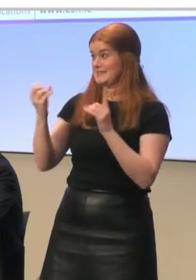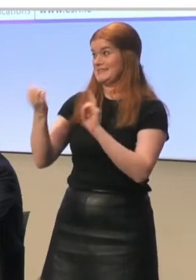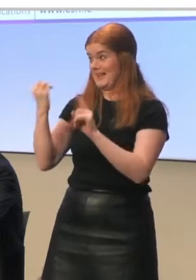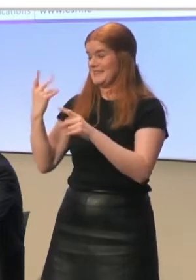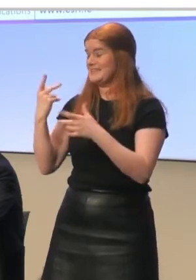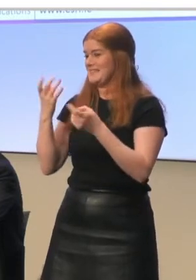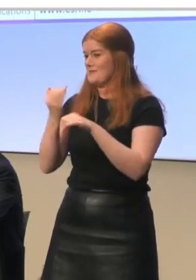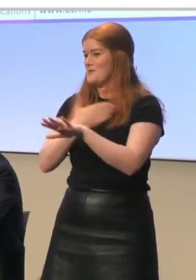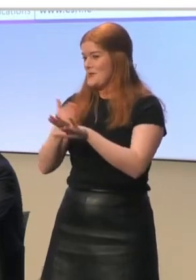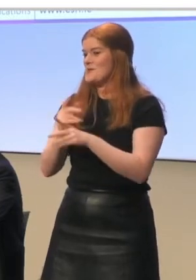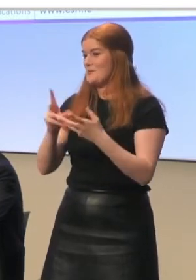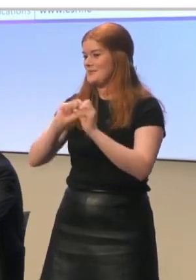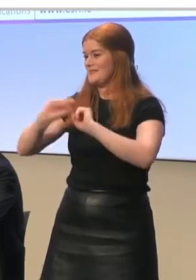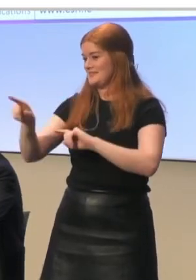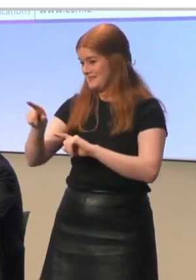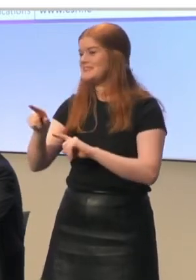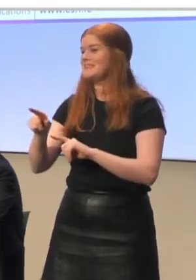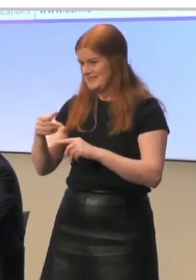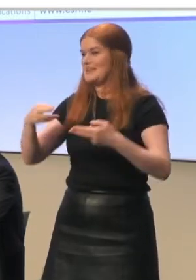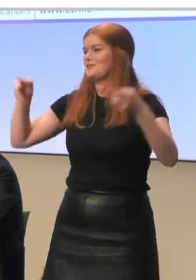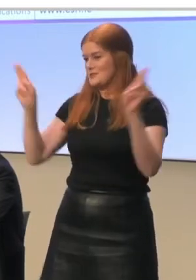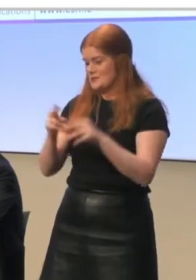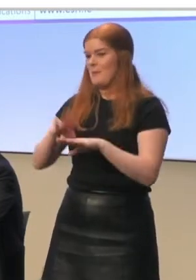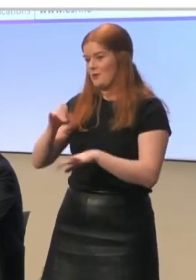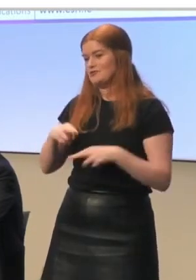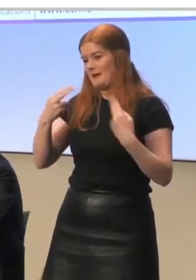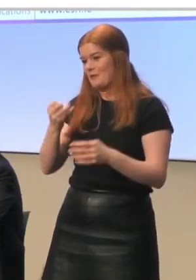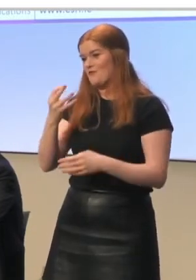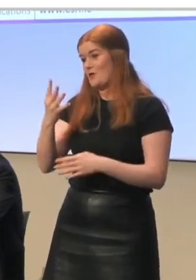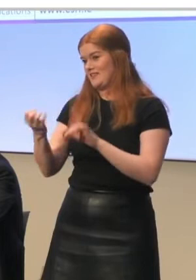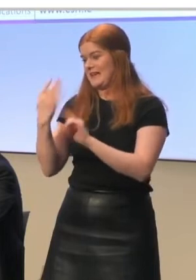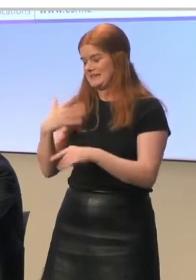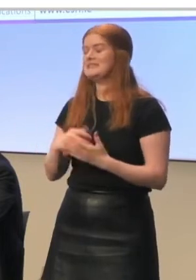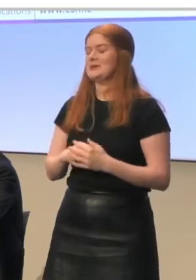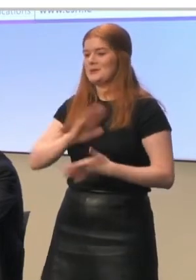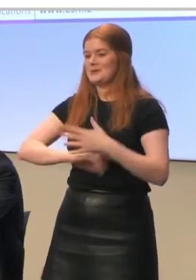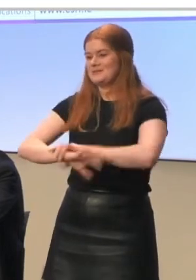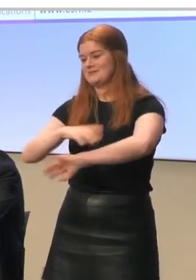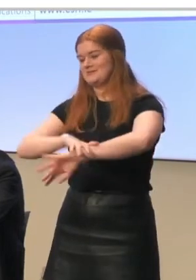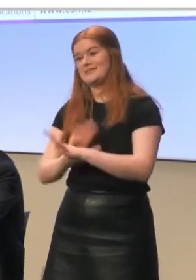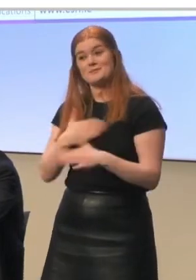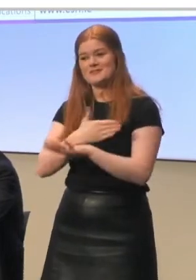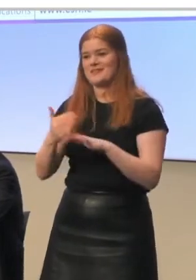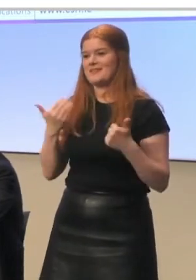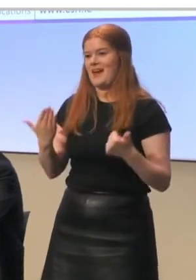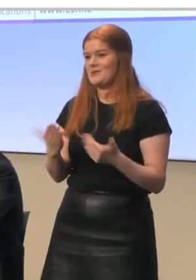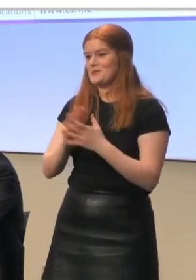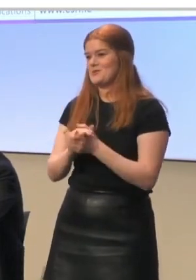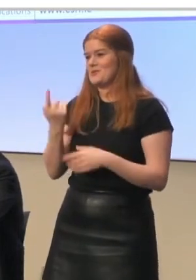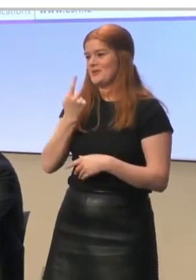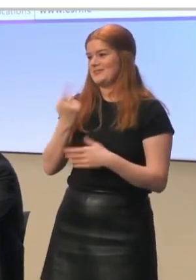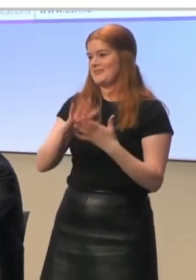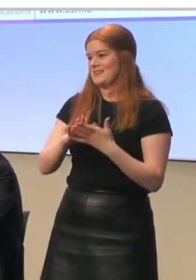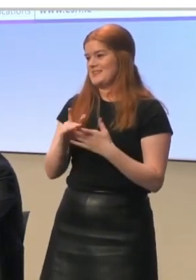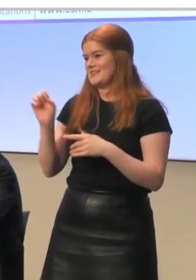behemoth we sent them to a much more respectable 45 slides. So yeah, I'll get started now with one eye on the clock and one eye on Selina,